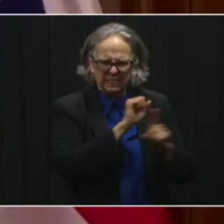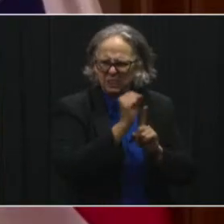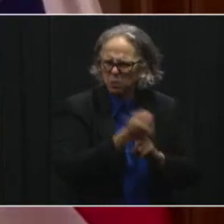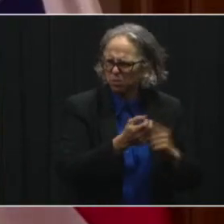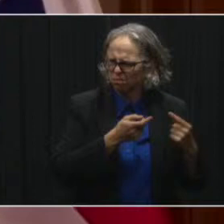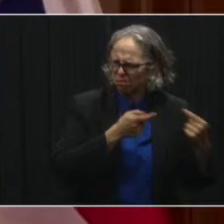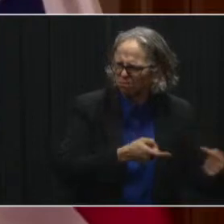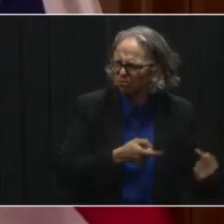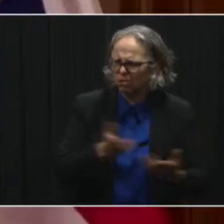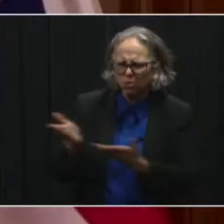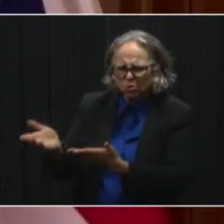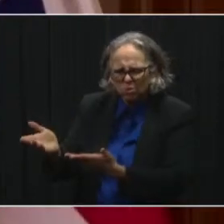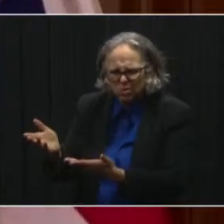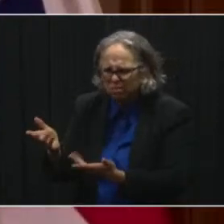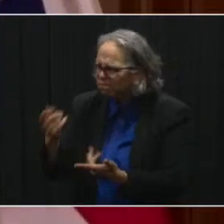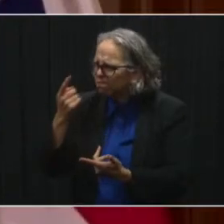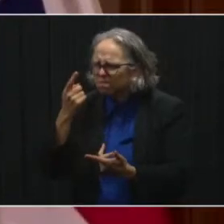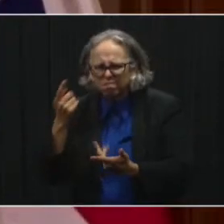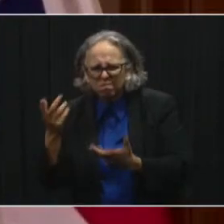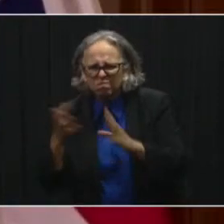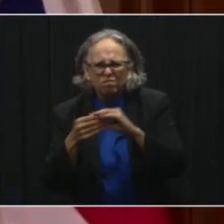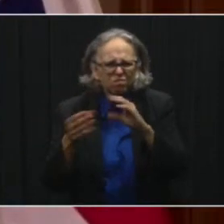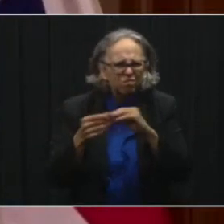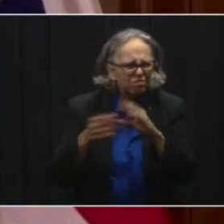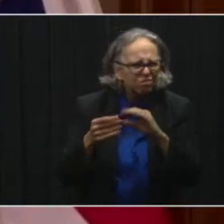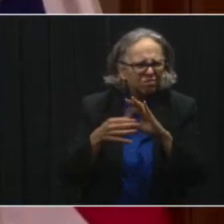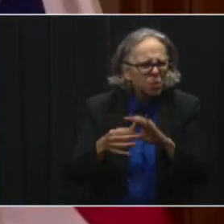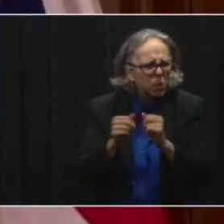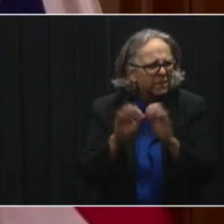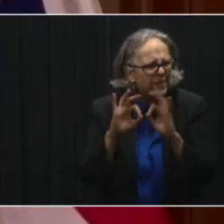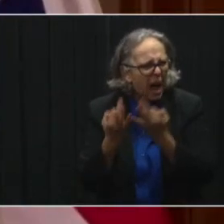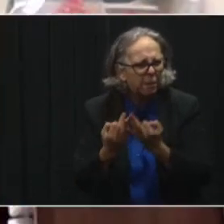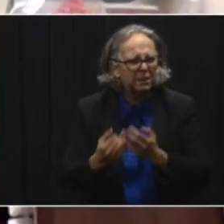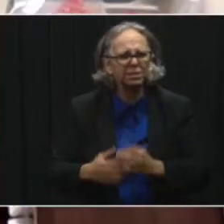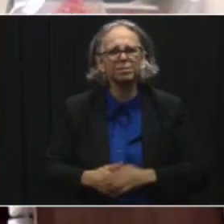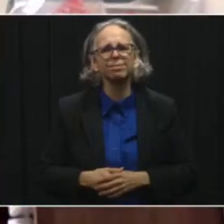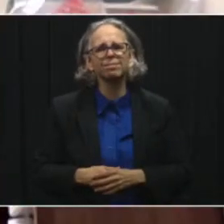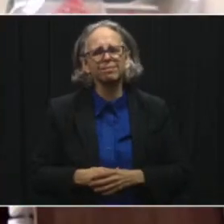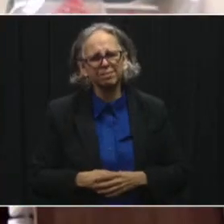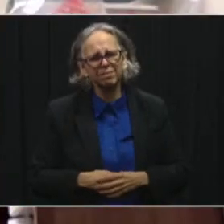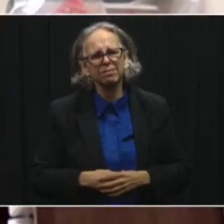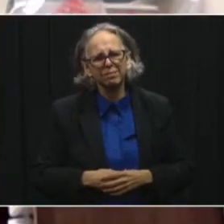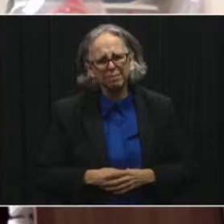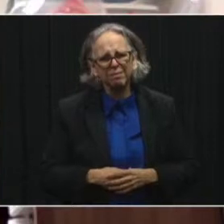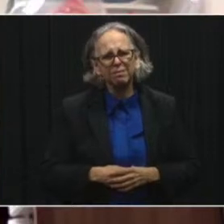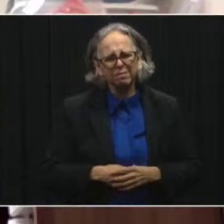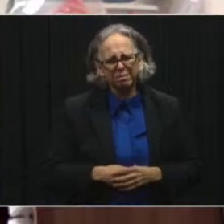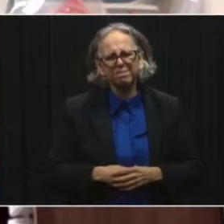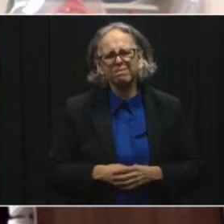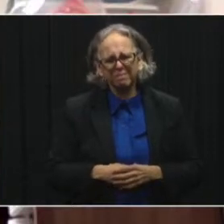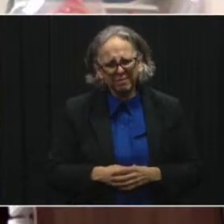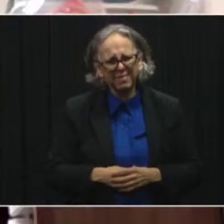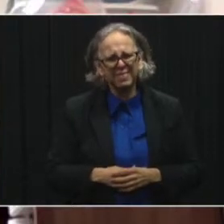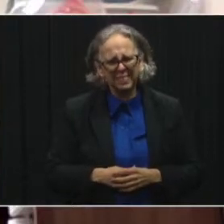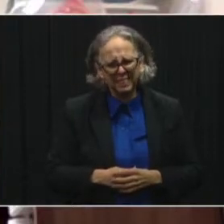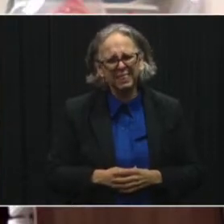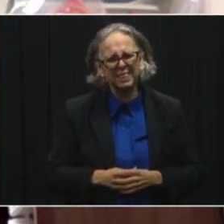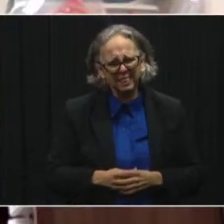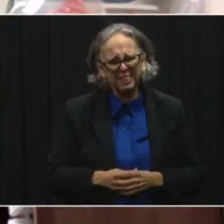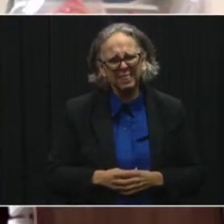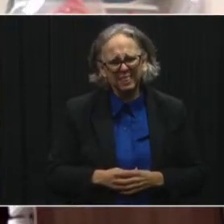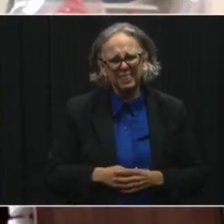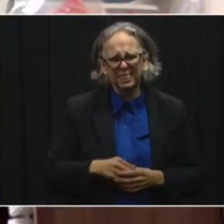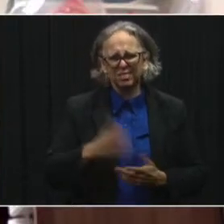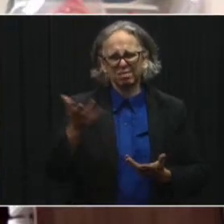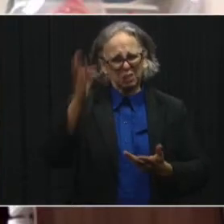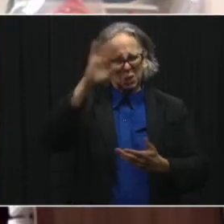for the patient. Yeah, yes, it is. With any of our COVID positive patients,